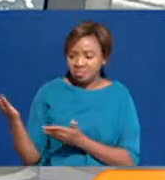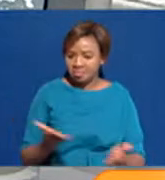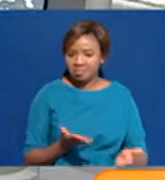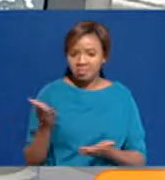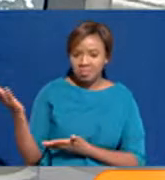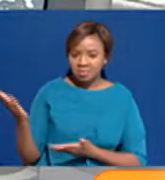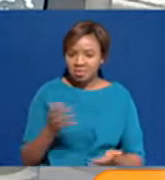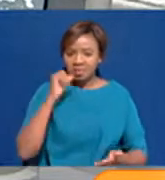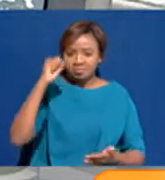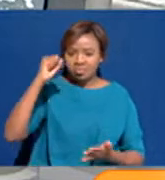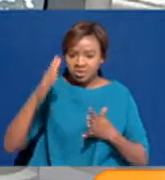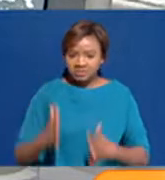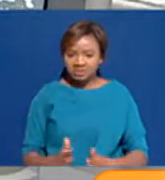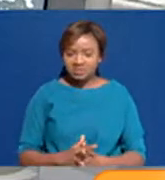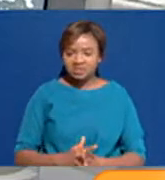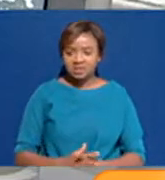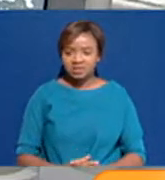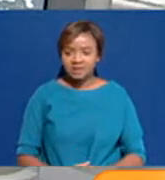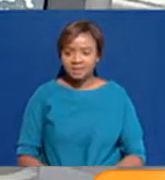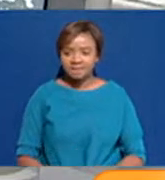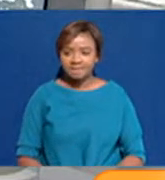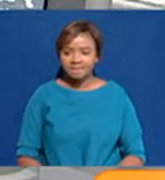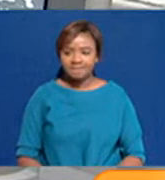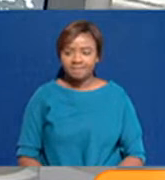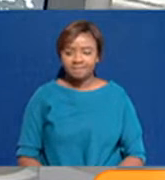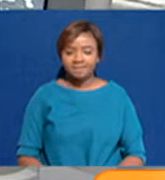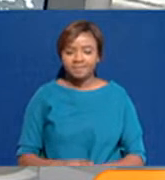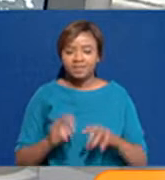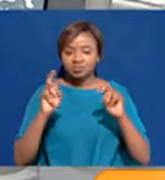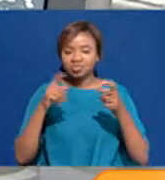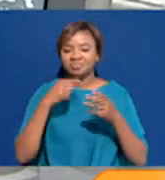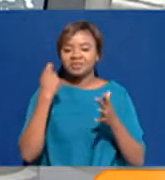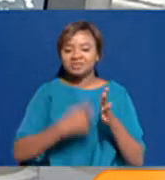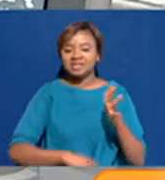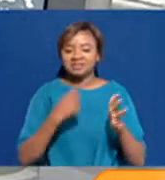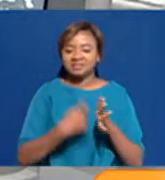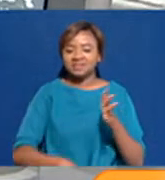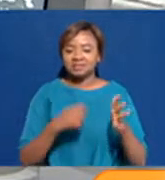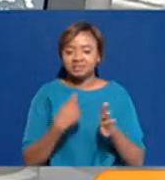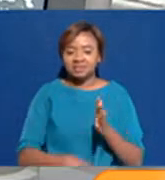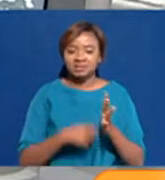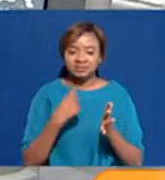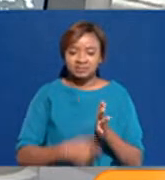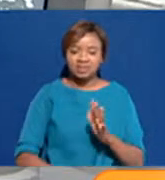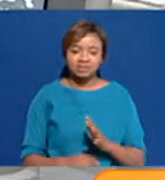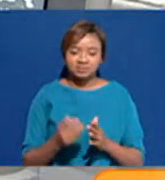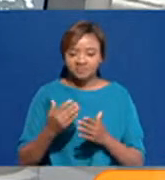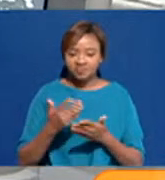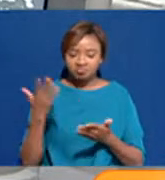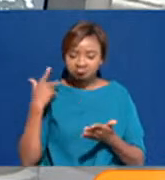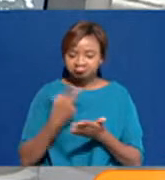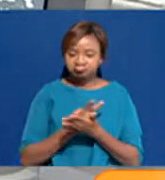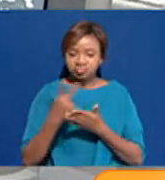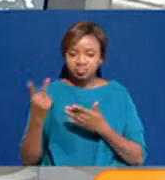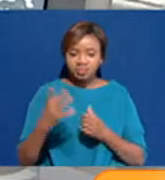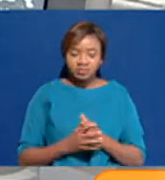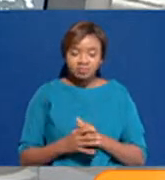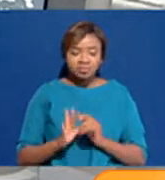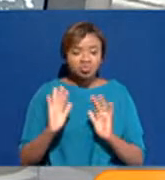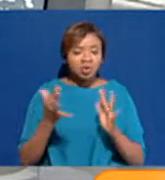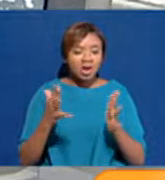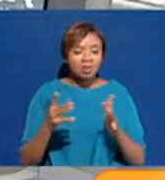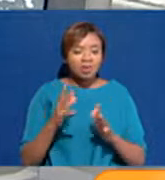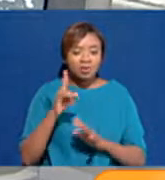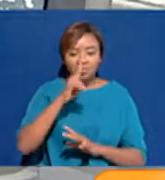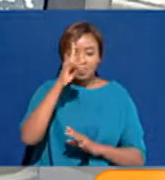they can't help but politicize issues. Taxes has been the topic of the day in the last 2 weeks. So how do religious leaders,